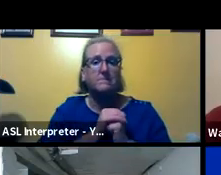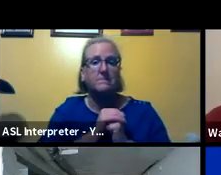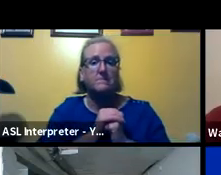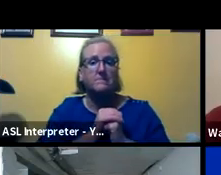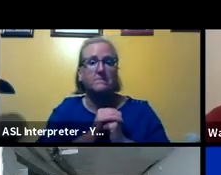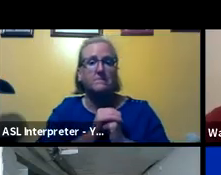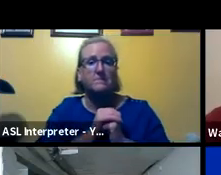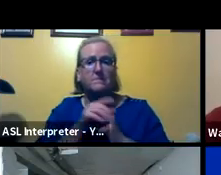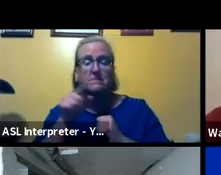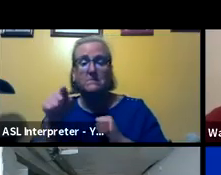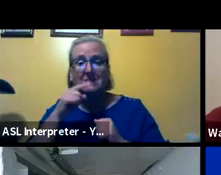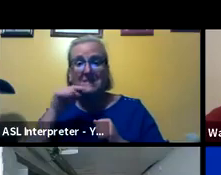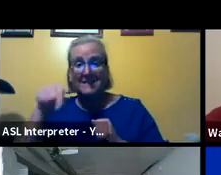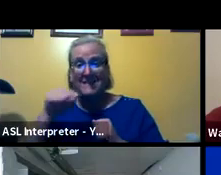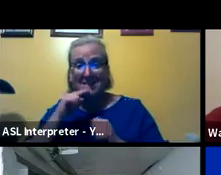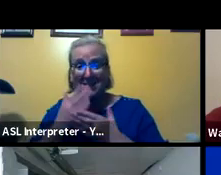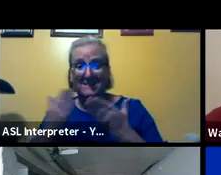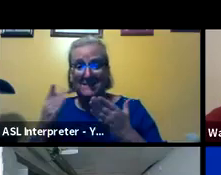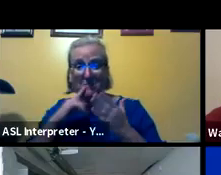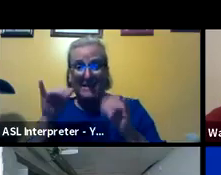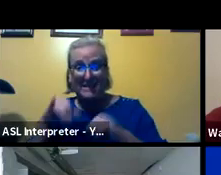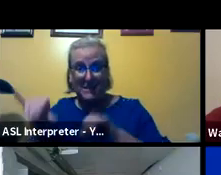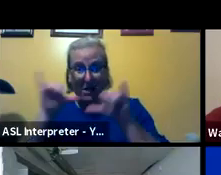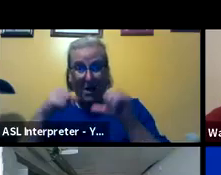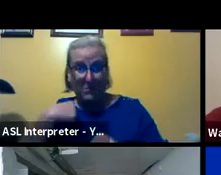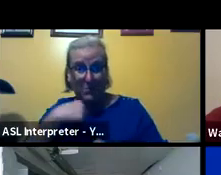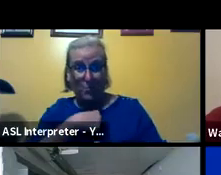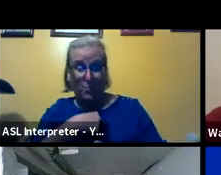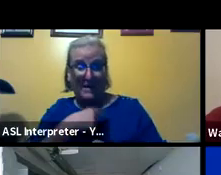Is this something that is pretty common and we've just been missing?